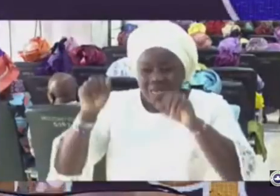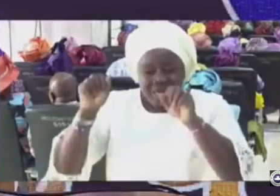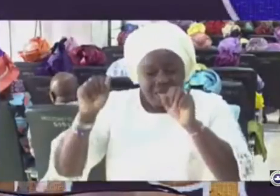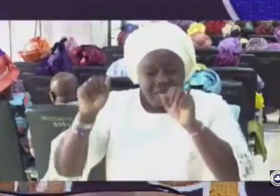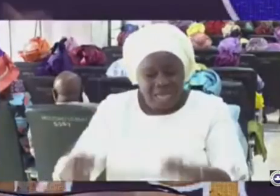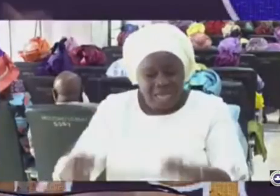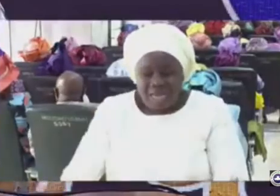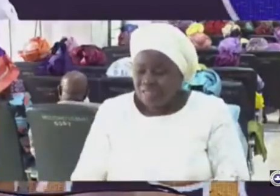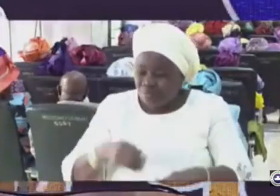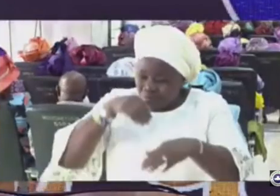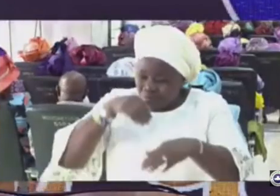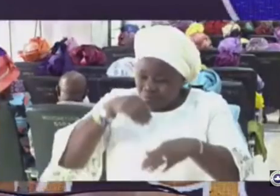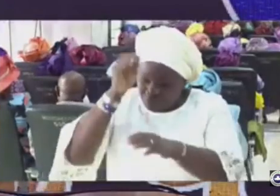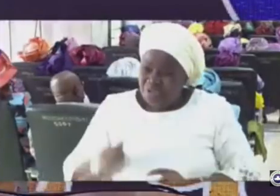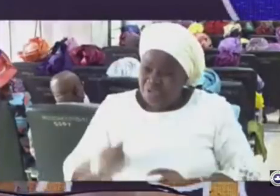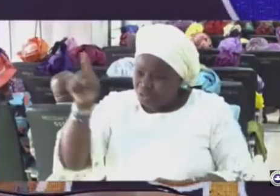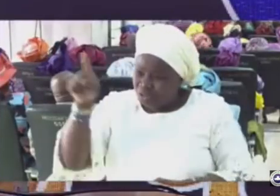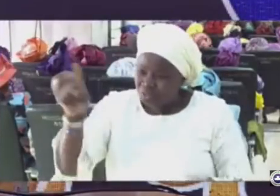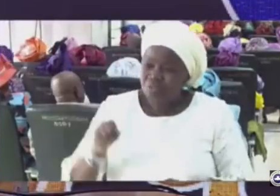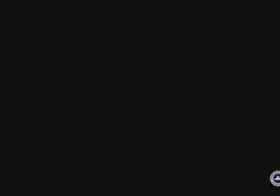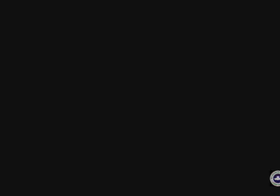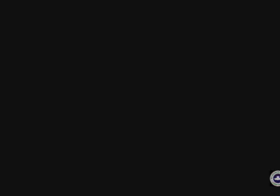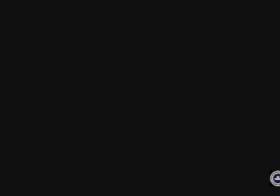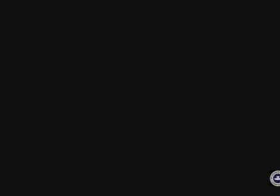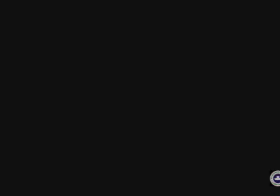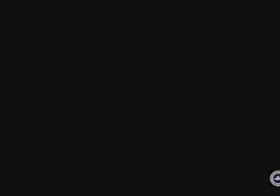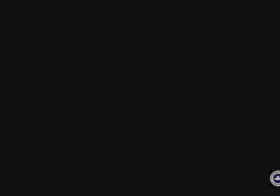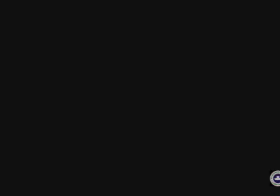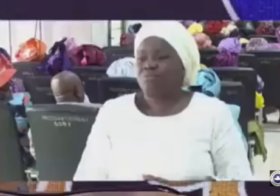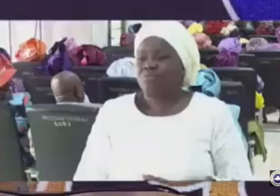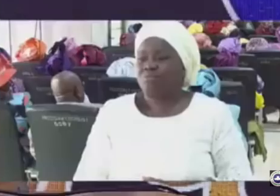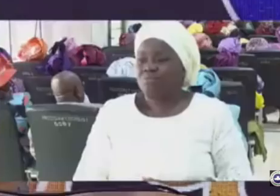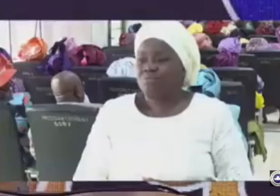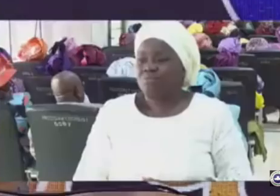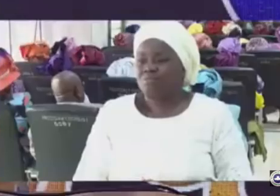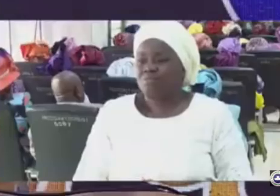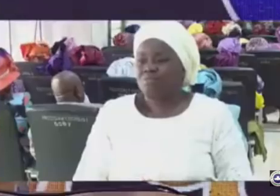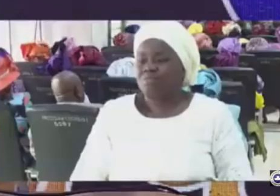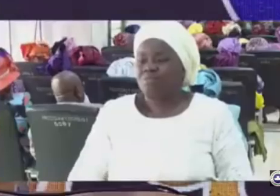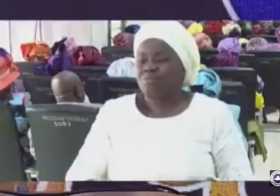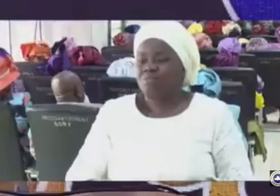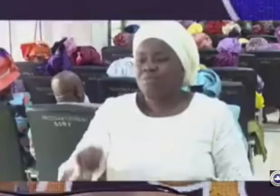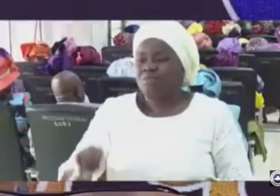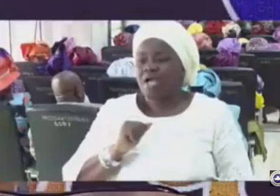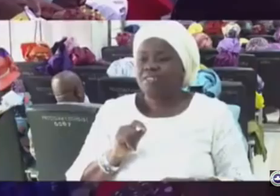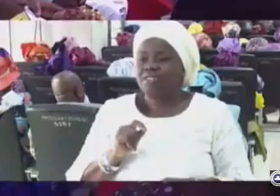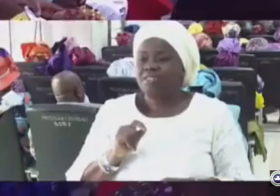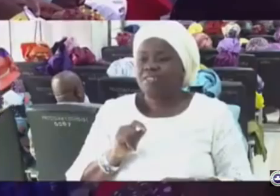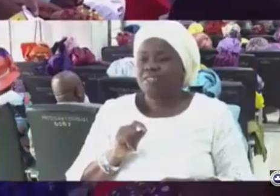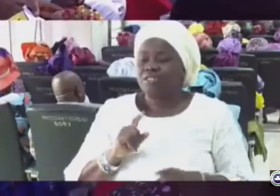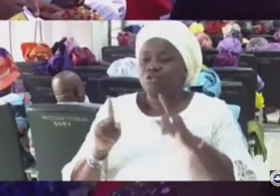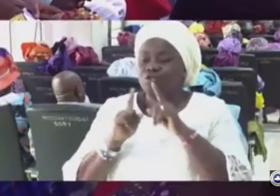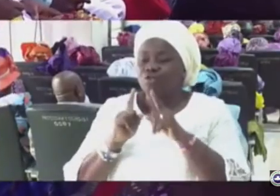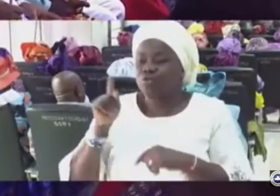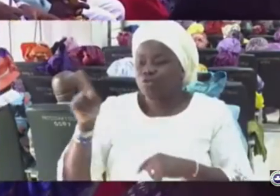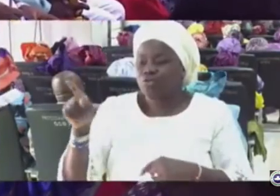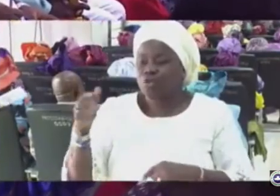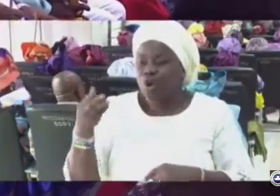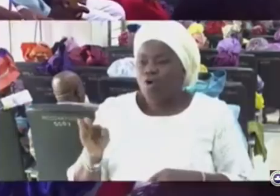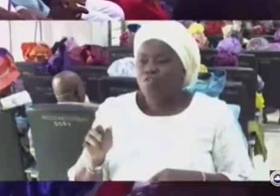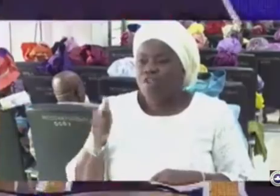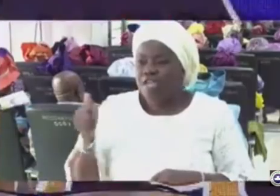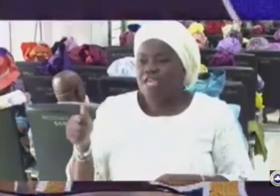I told you of the story of one young man who went for the festival of us in Abuja,